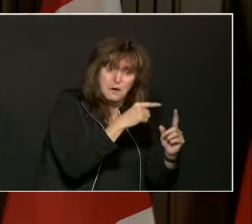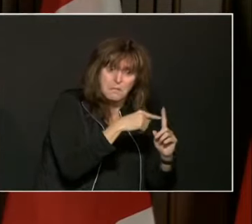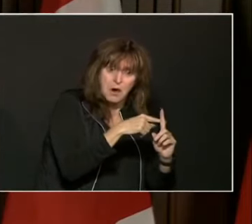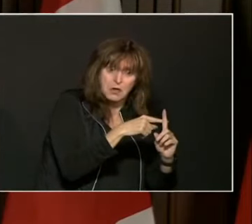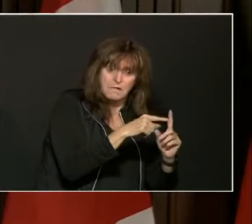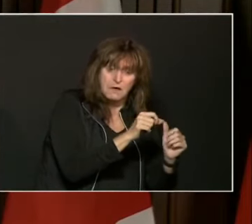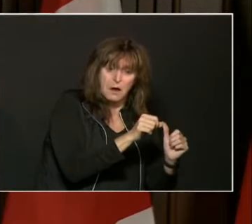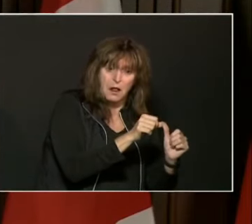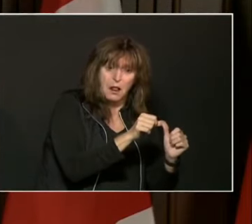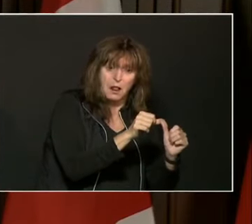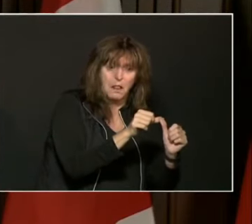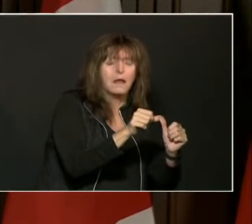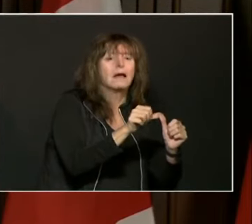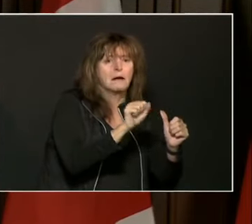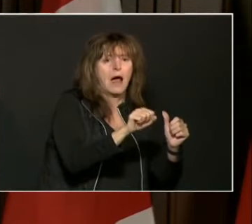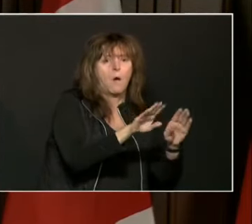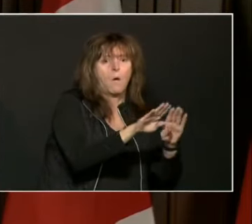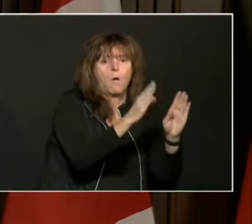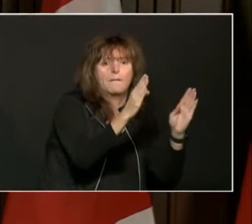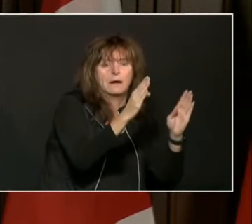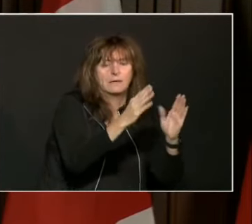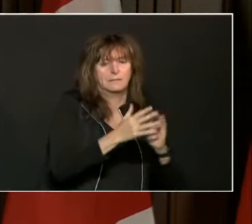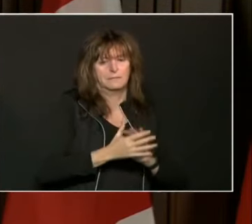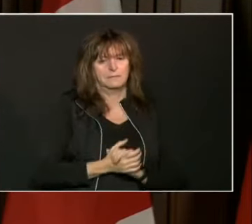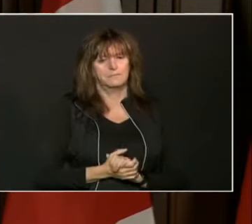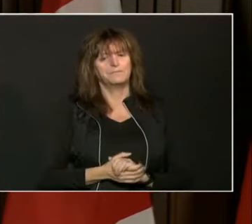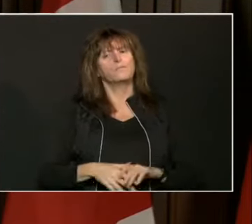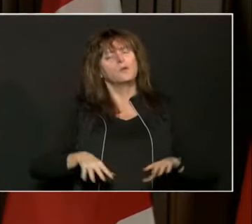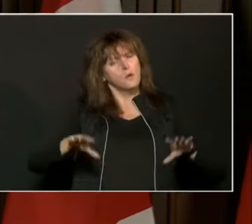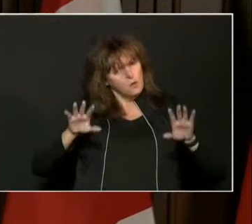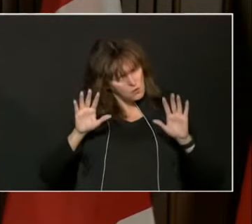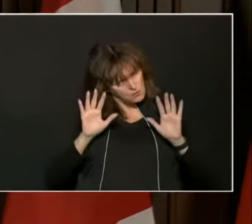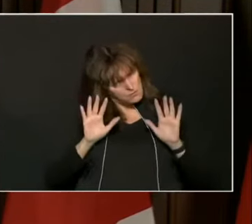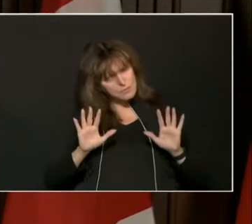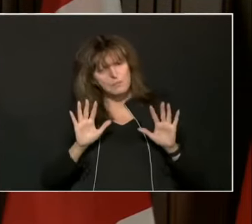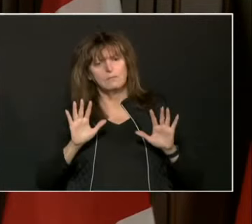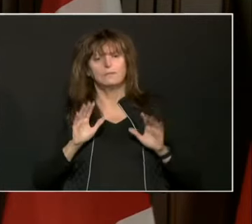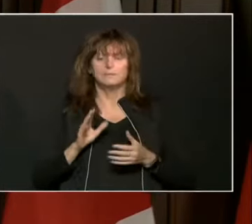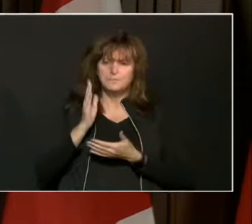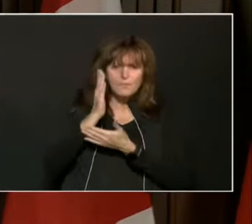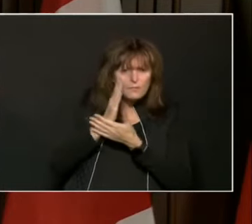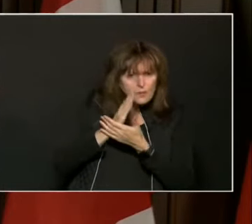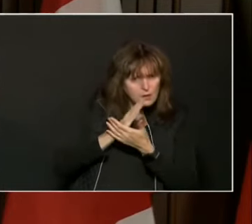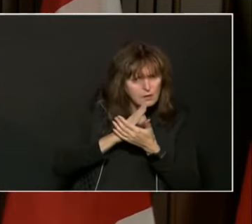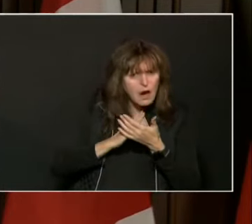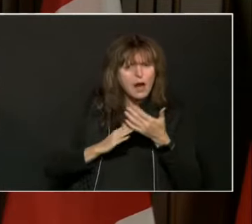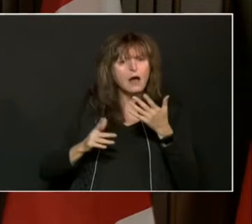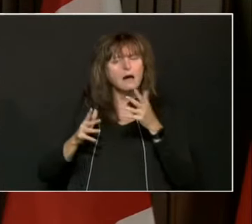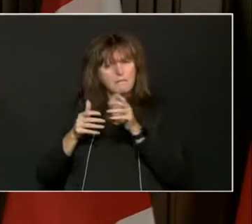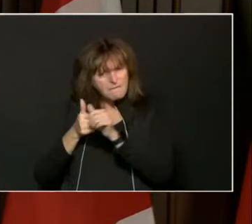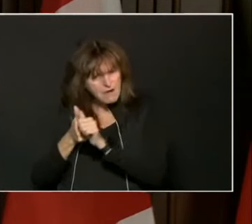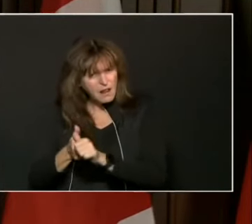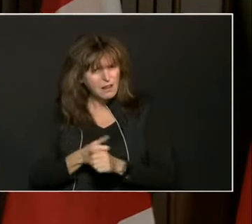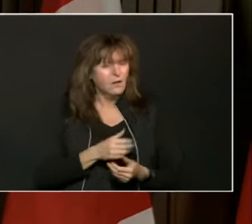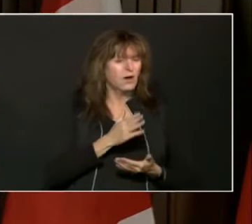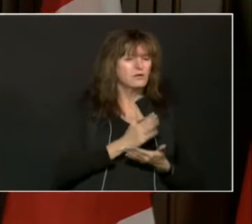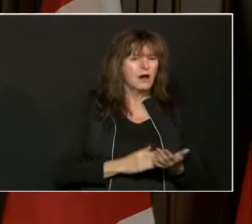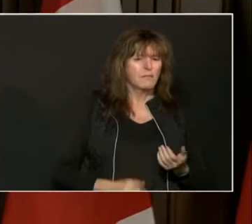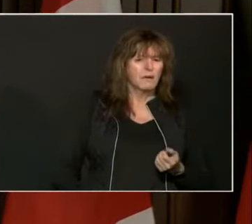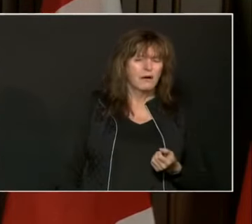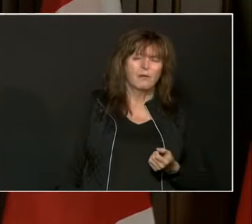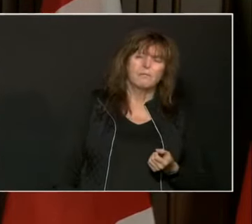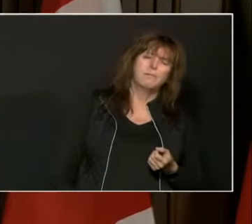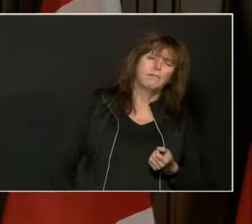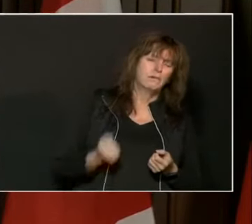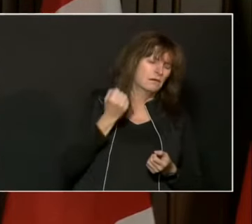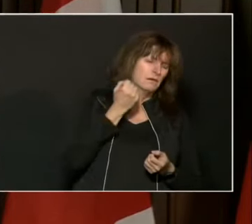more and more, or some are resisting that. We really want to ask that you stick to the task, stay really